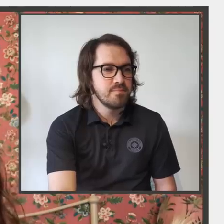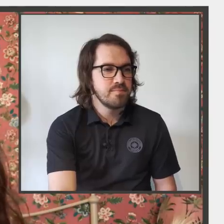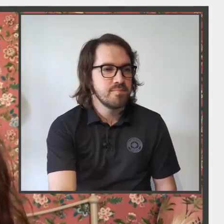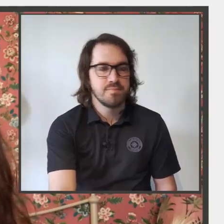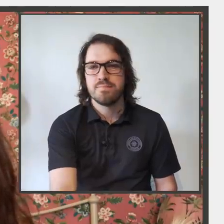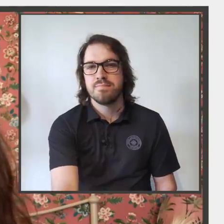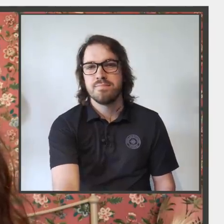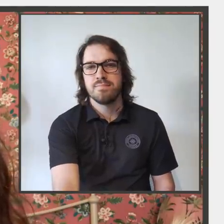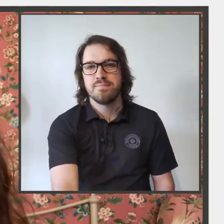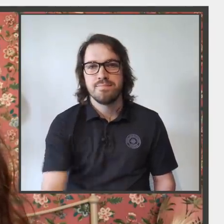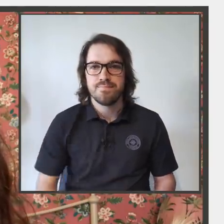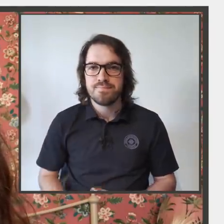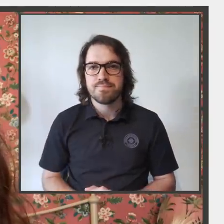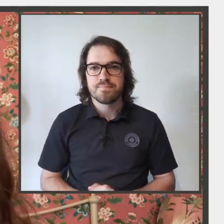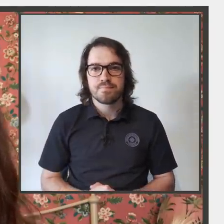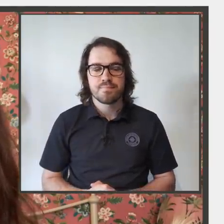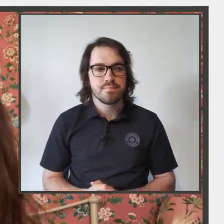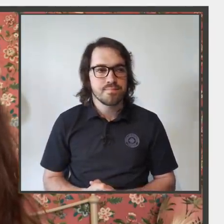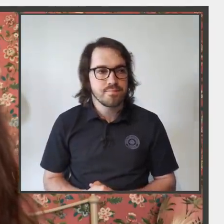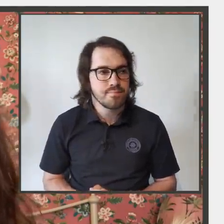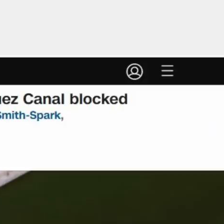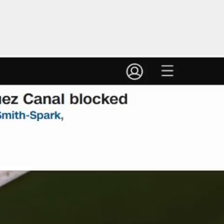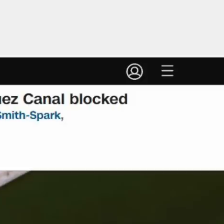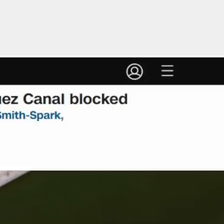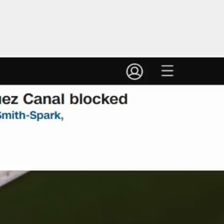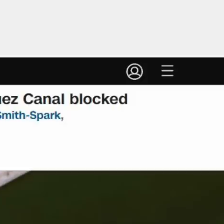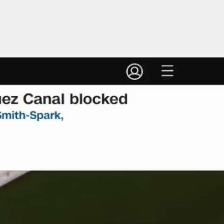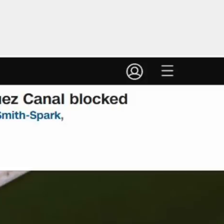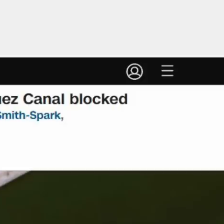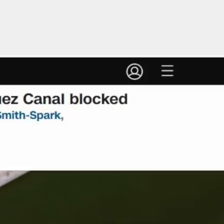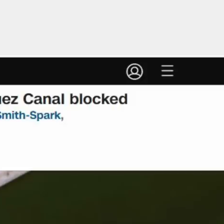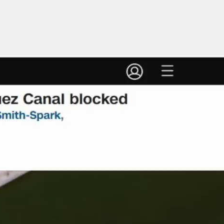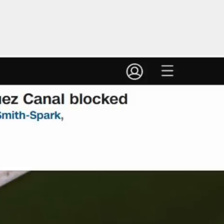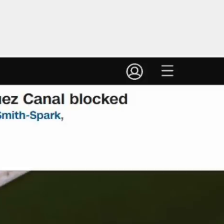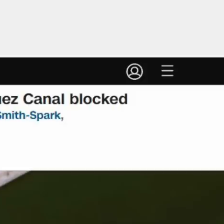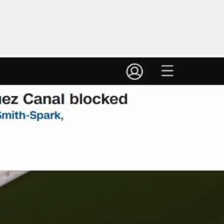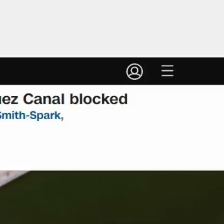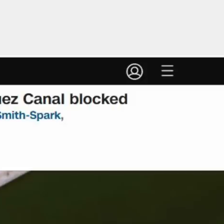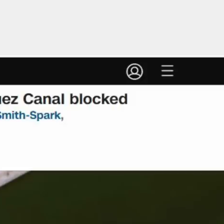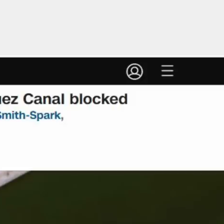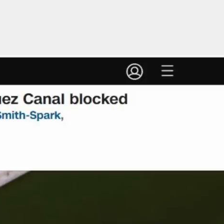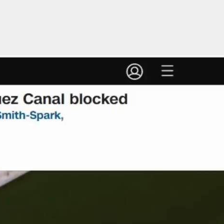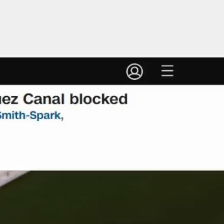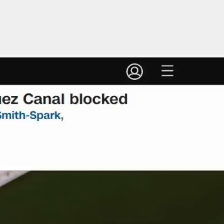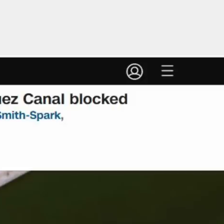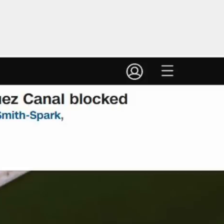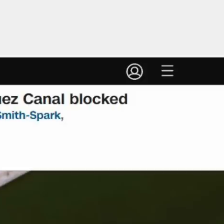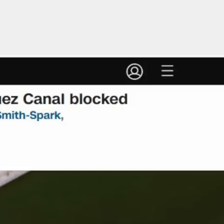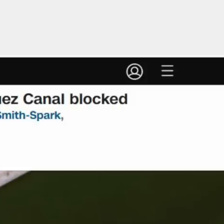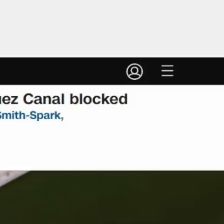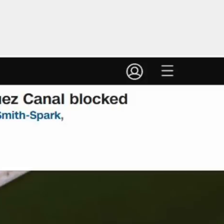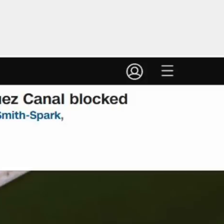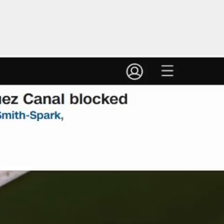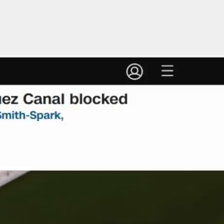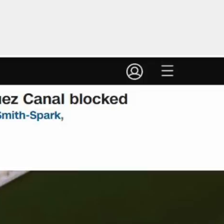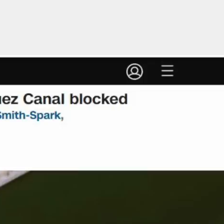United States with CNN. The headline, Syria forced to ration fuel as stricken